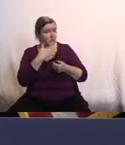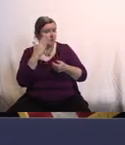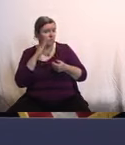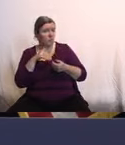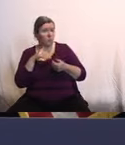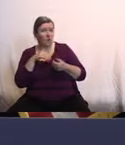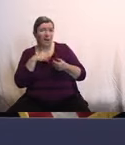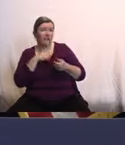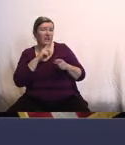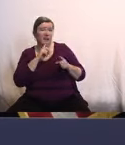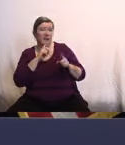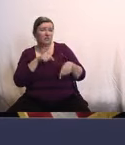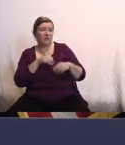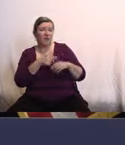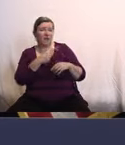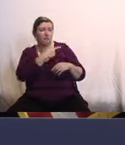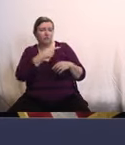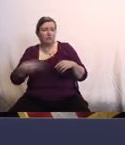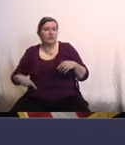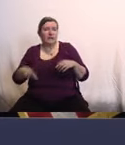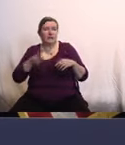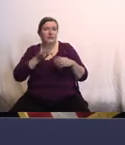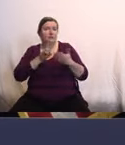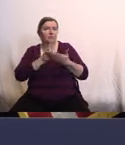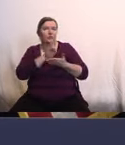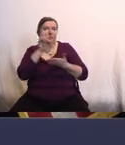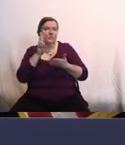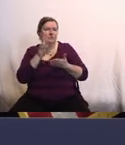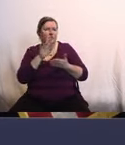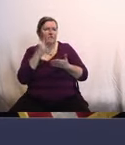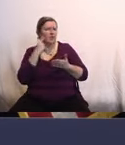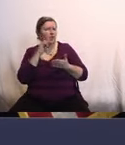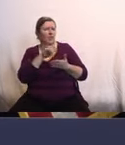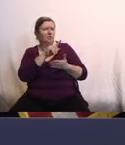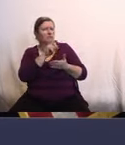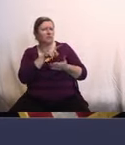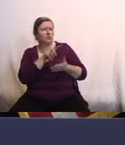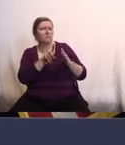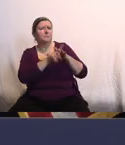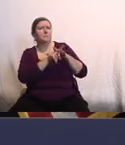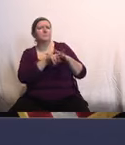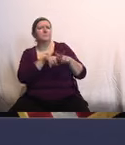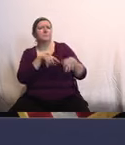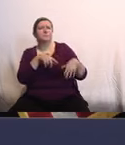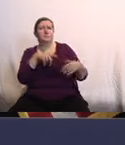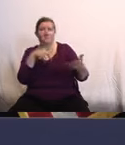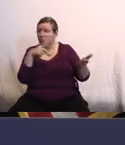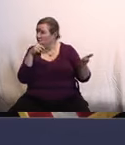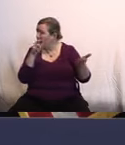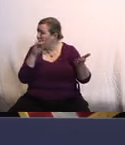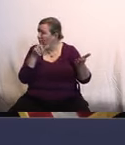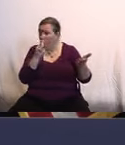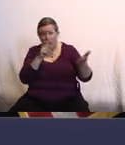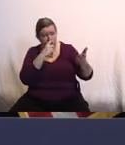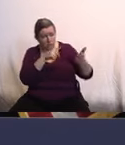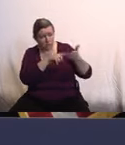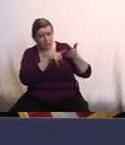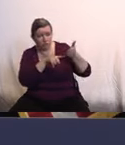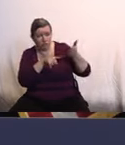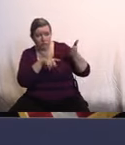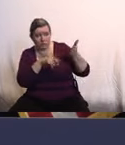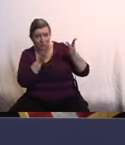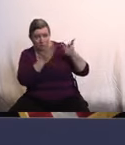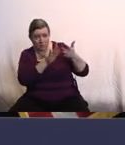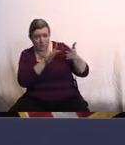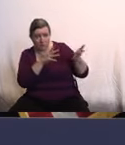on the Princeton gerrymandering question, I've never heard of it before. So, Paramount, can you help me get back to Joey? Unless you've got something that's rolling off your tongue.